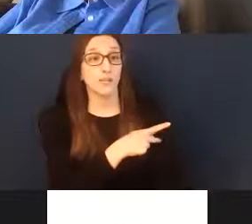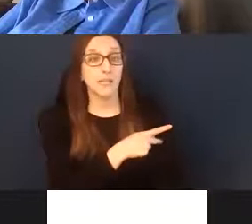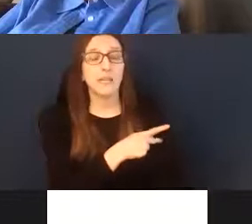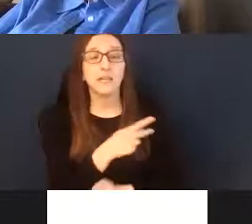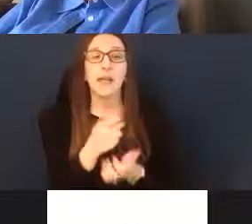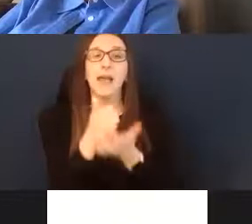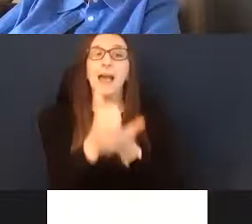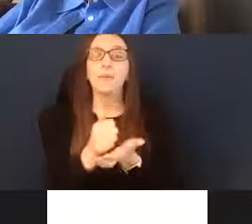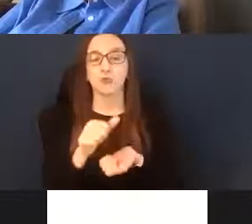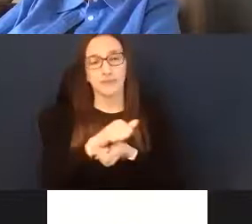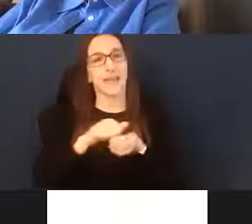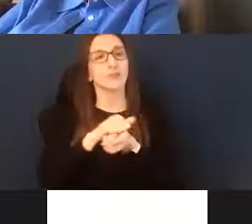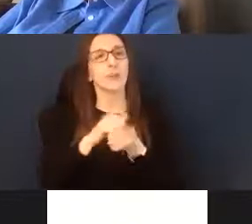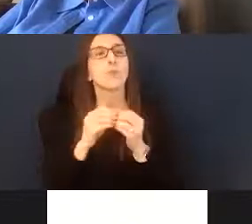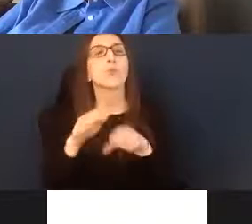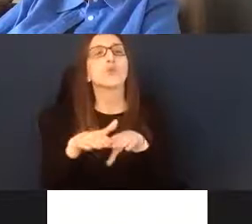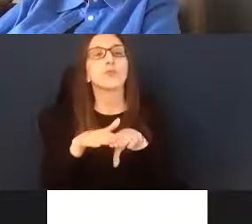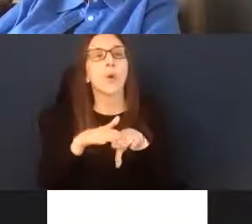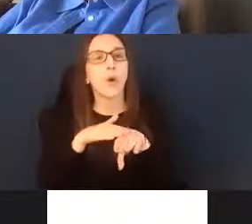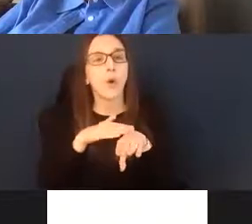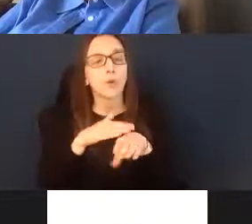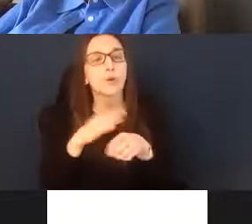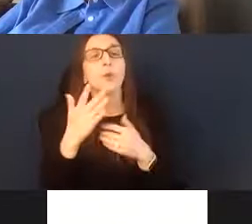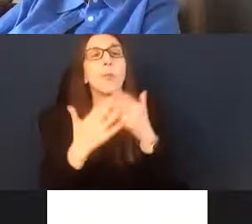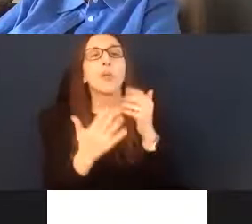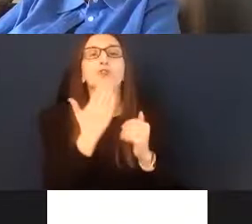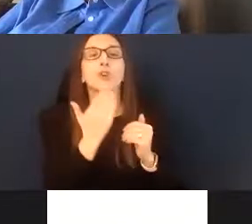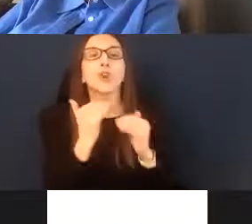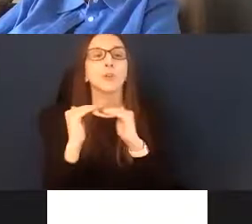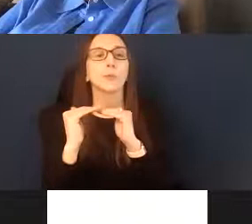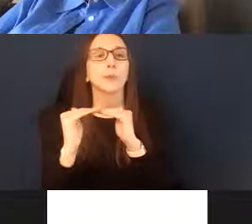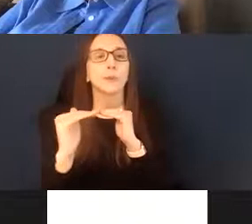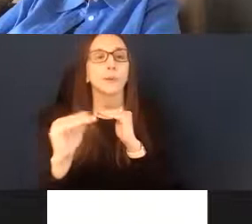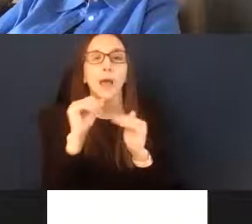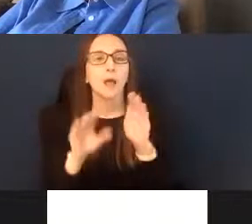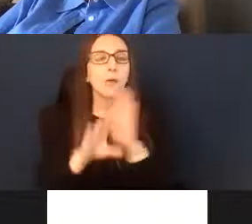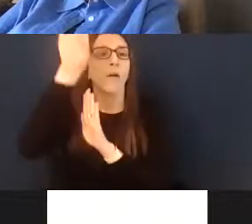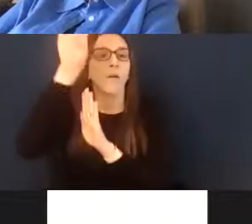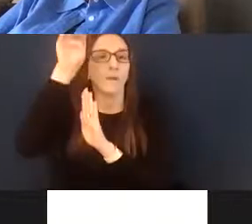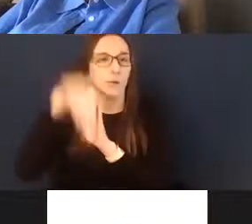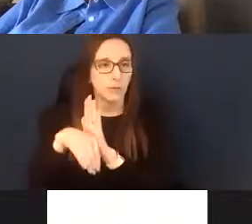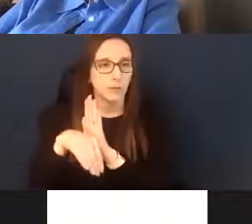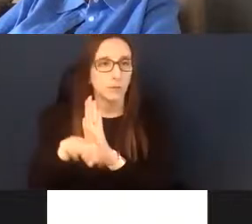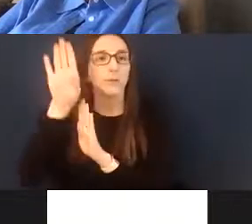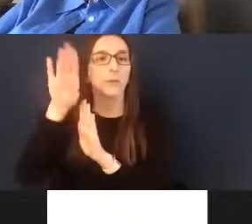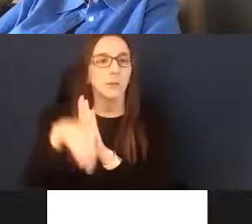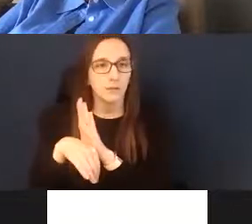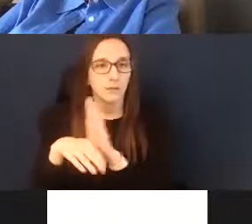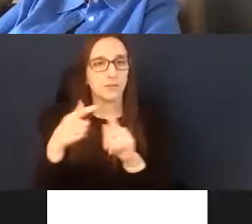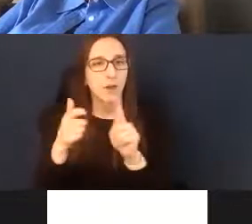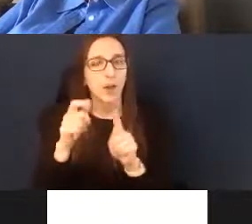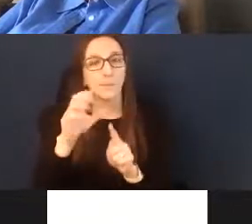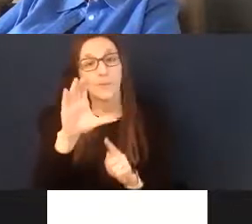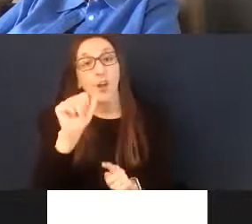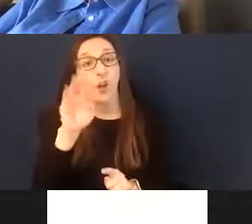digest it slower. So it makes it so your blood sugar stays nice and maintained instead of spiking and from having a box full